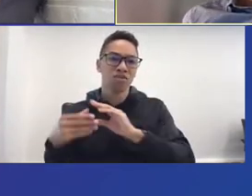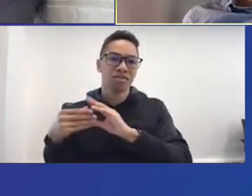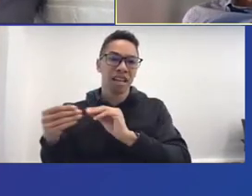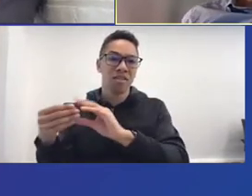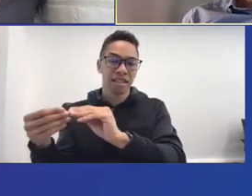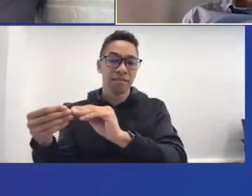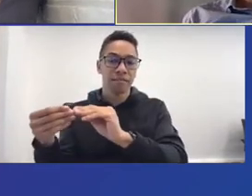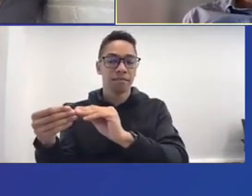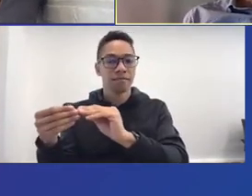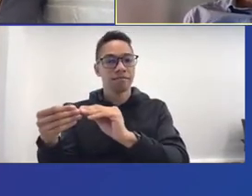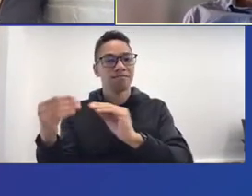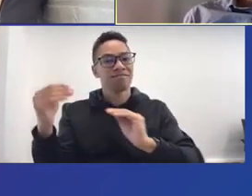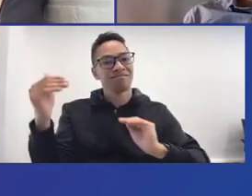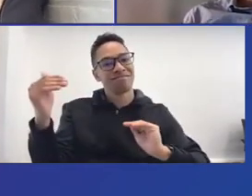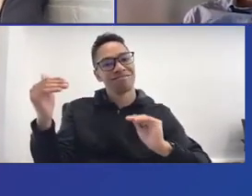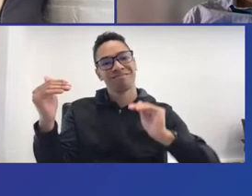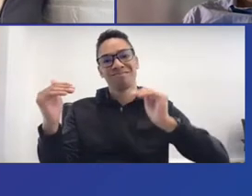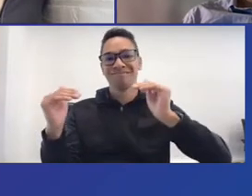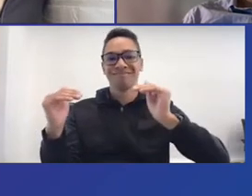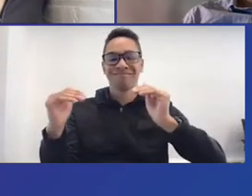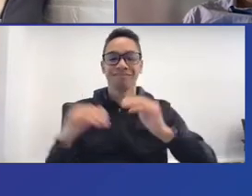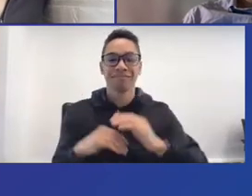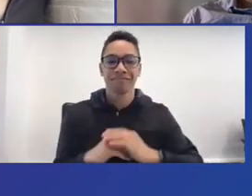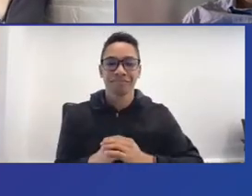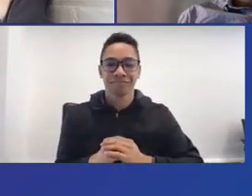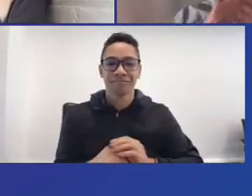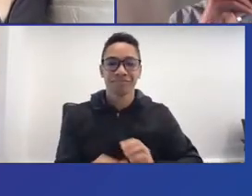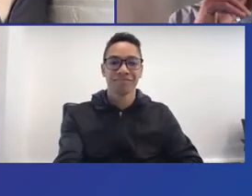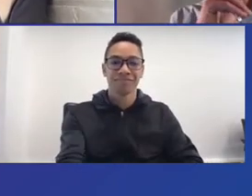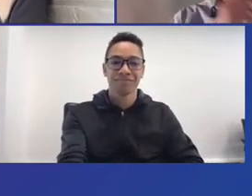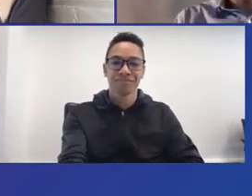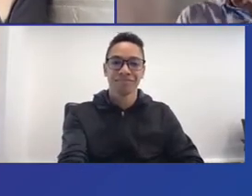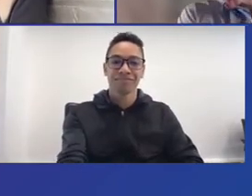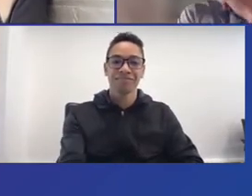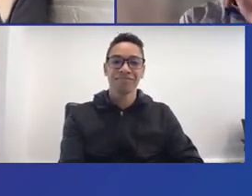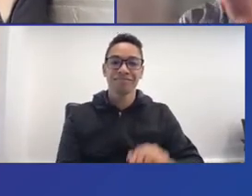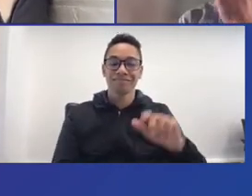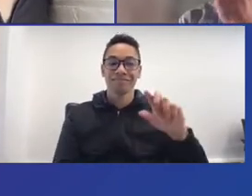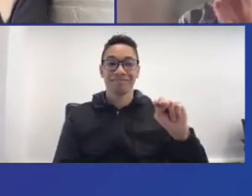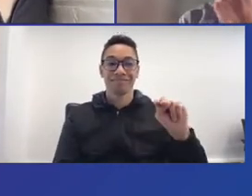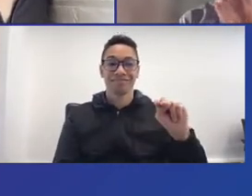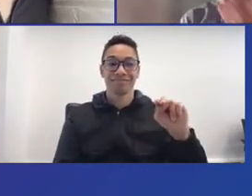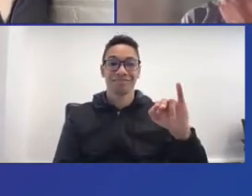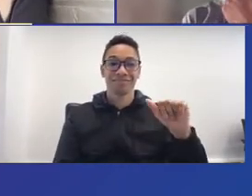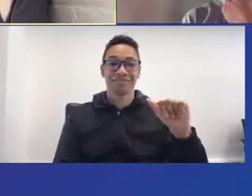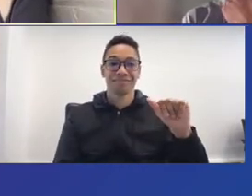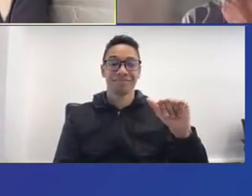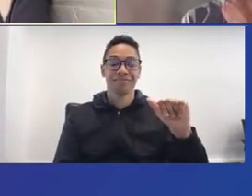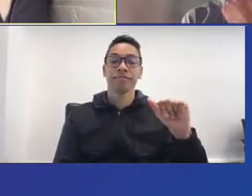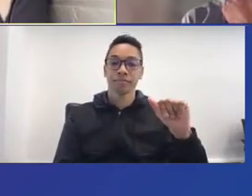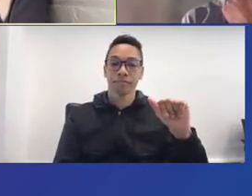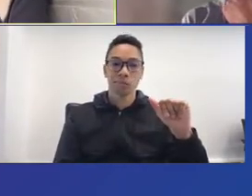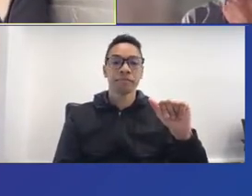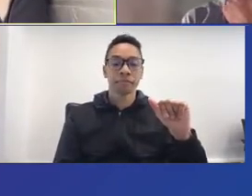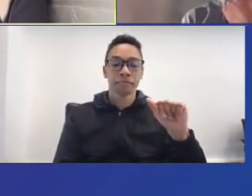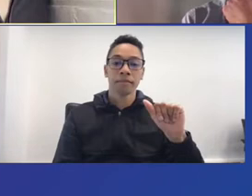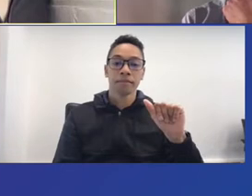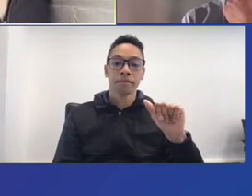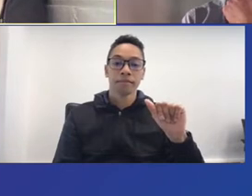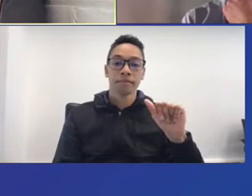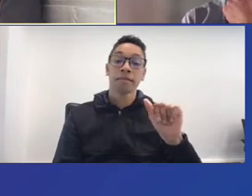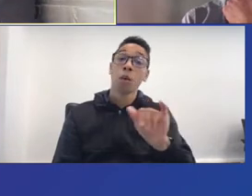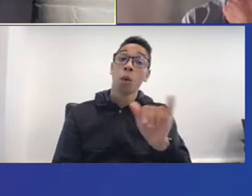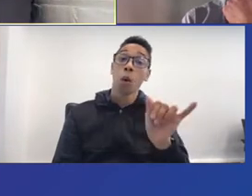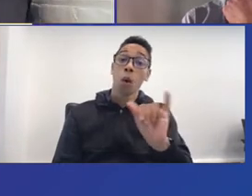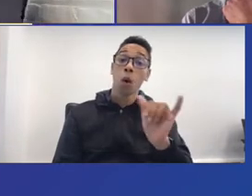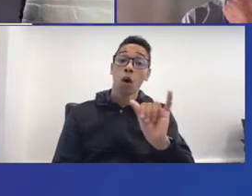other people have things. And there's also this thing, right, that you know, beyond the